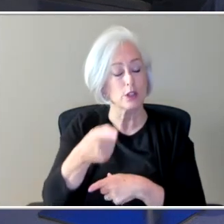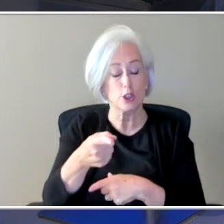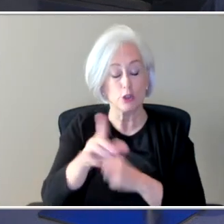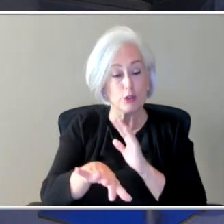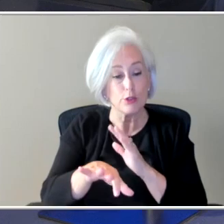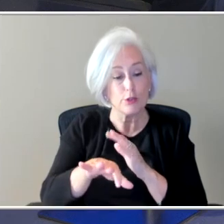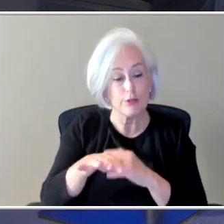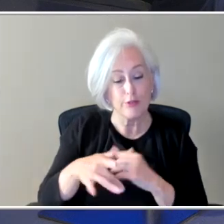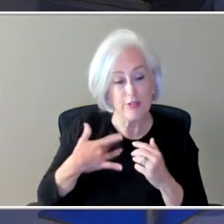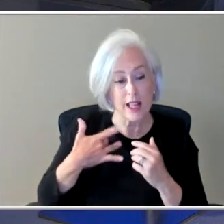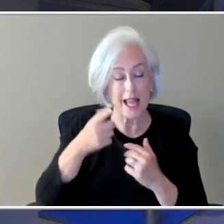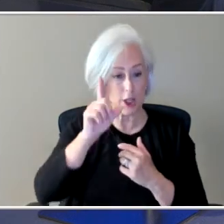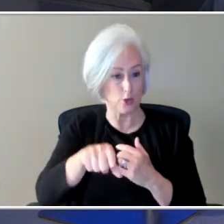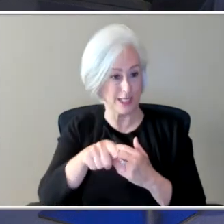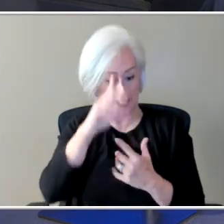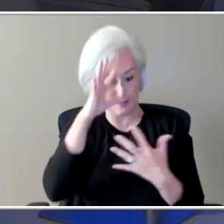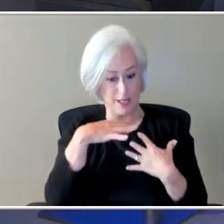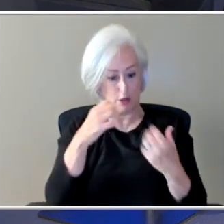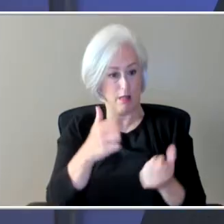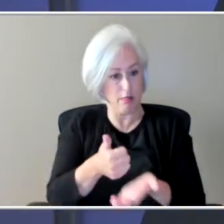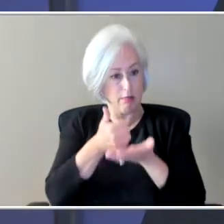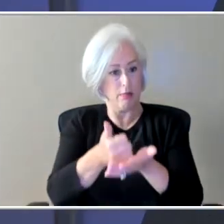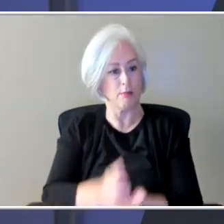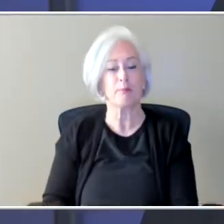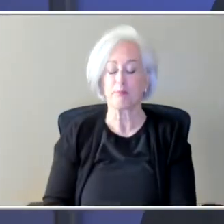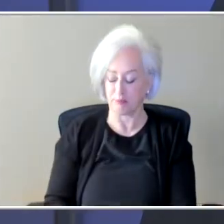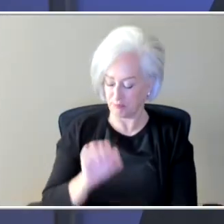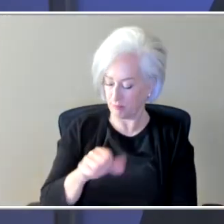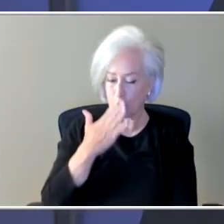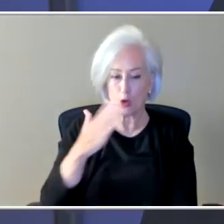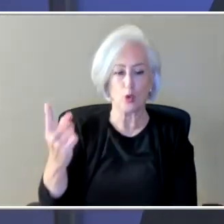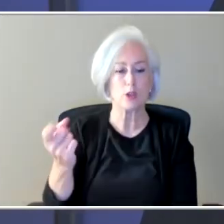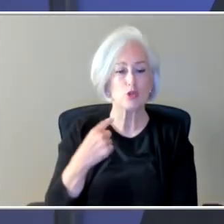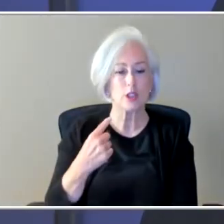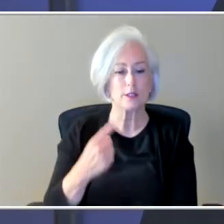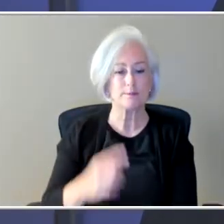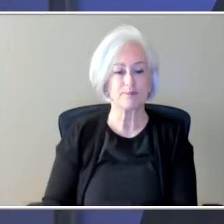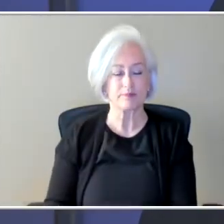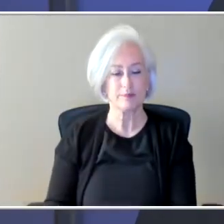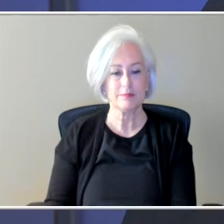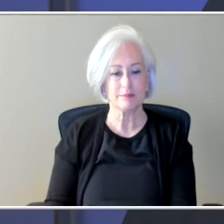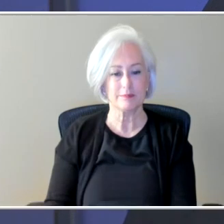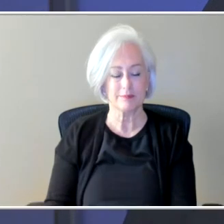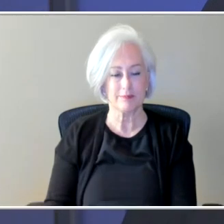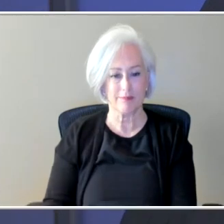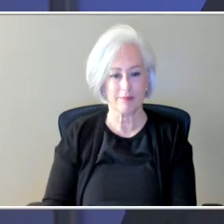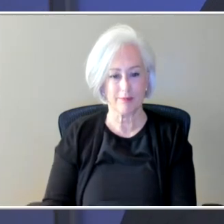to seek some mental health? I did, yeah. Great question. It's one of those things is, for